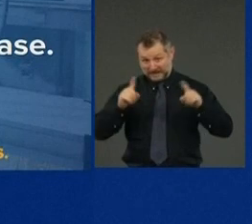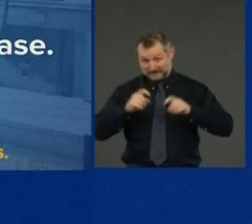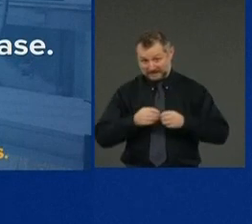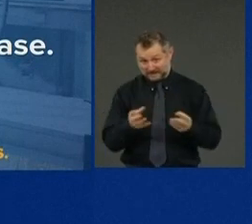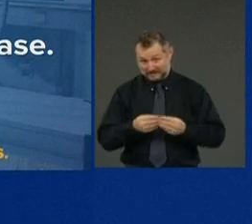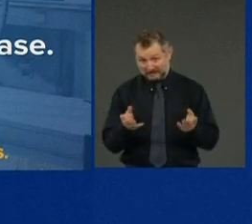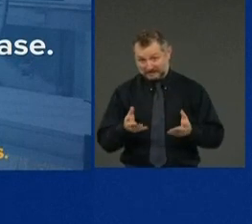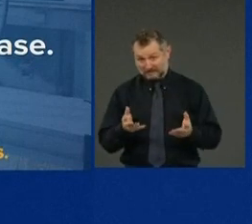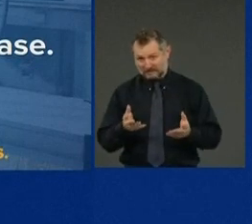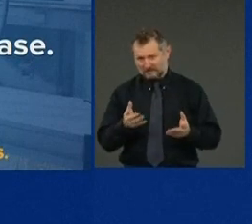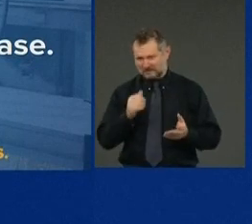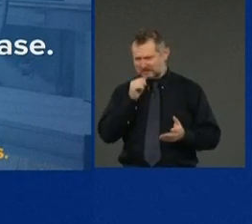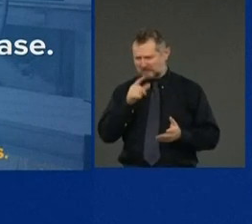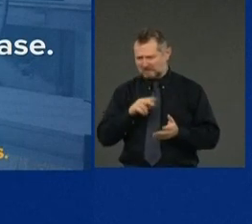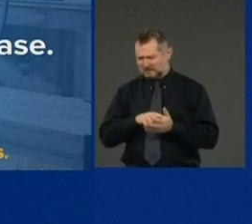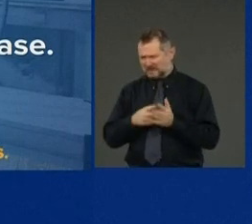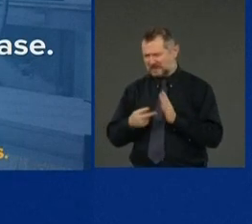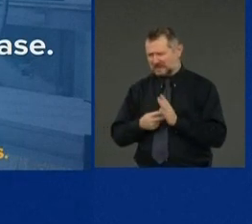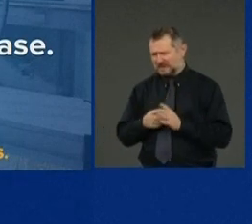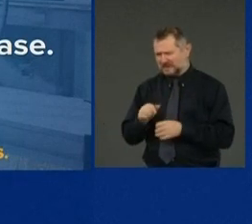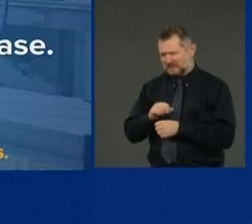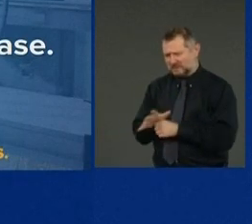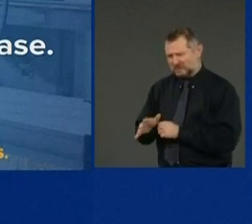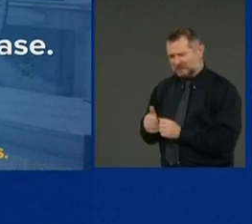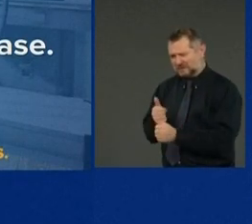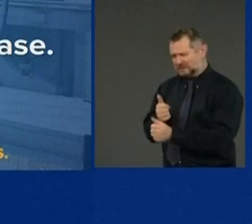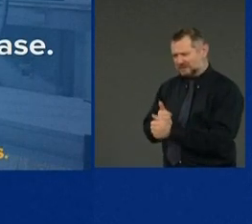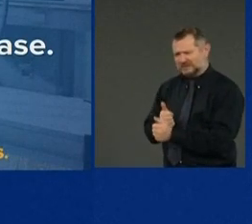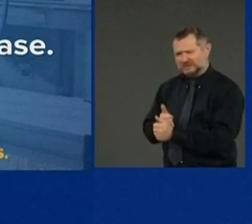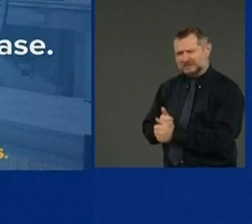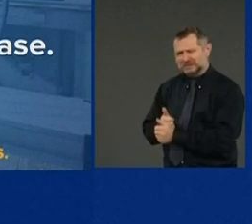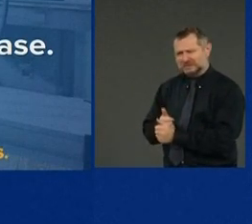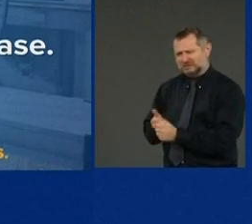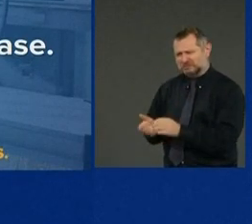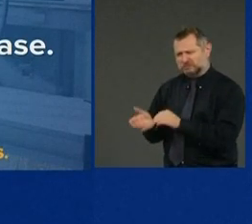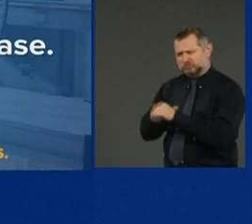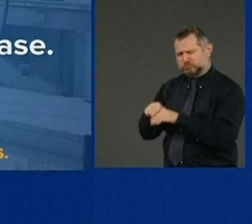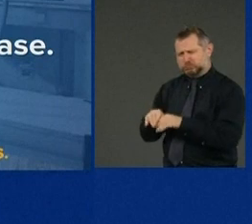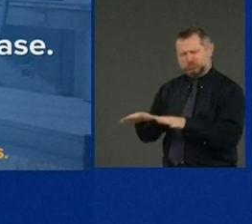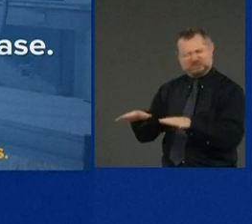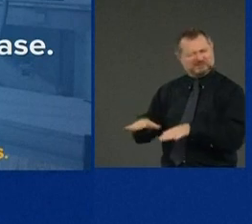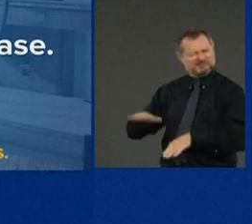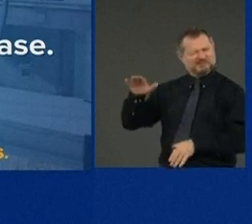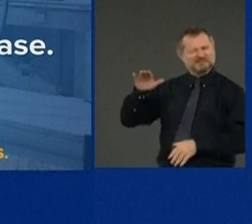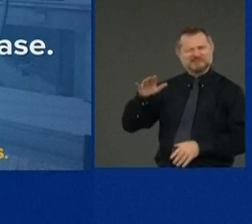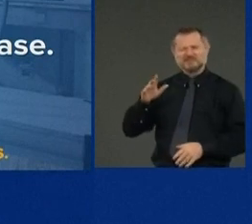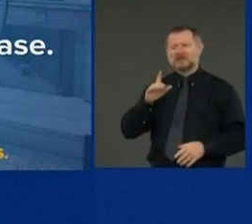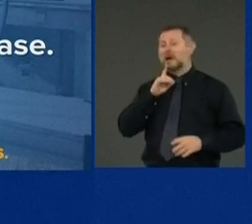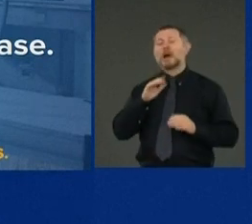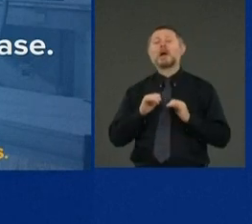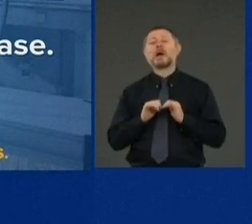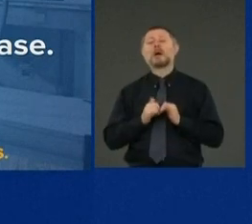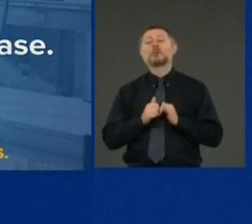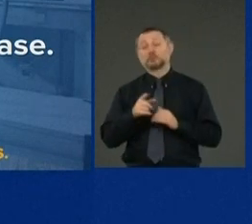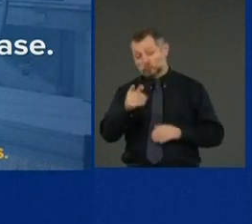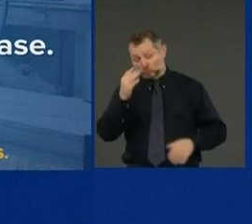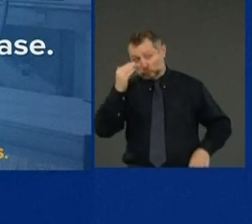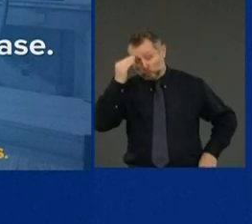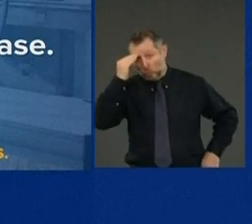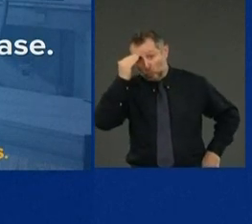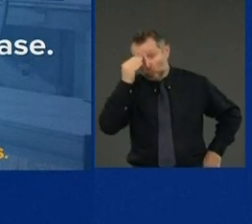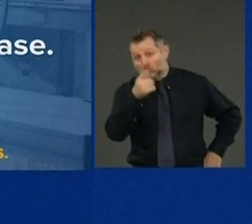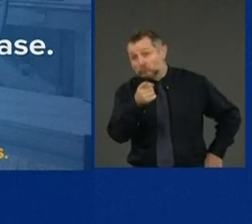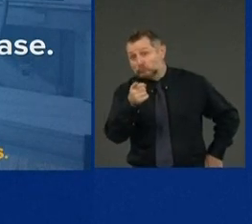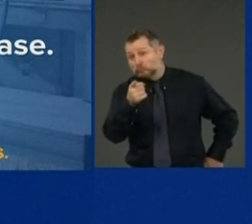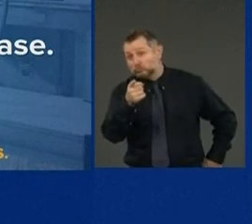viral spread is increasing. You know how you know that they're